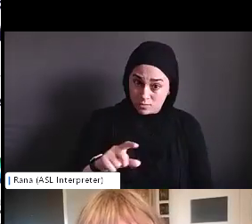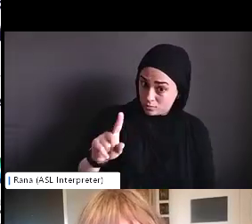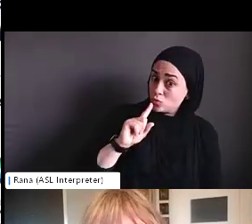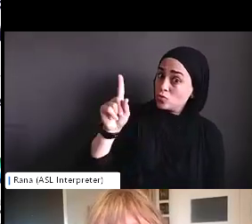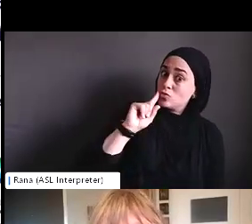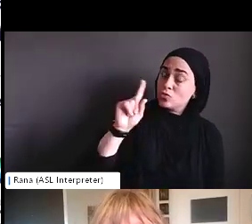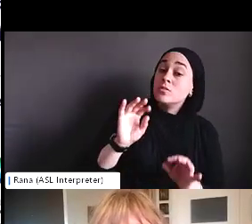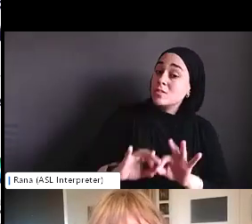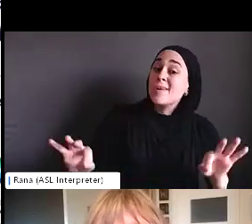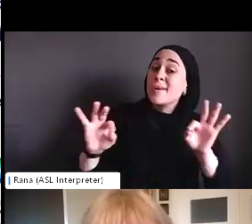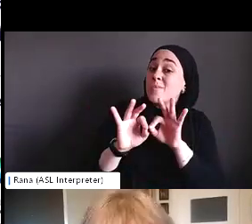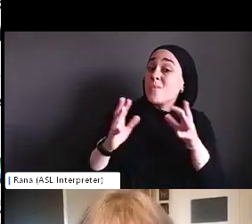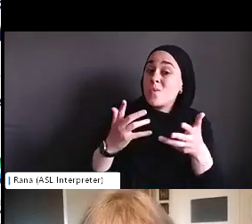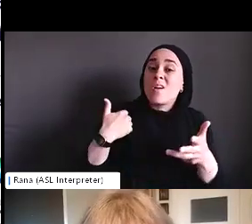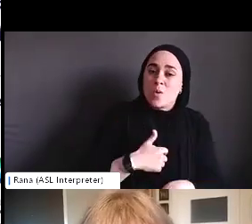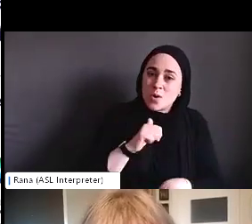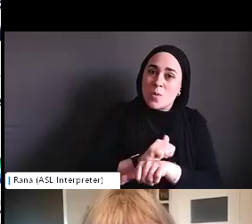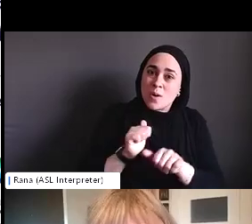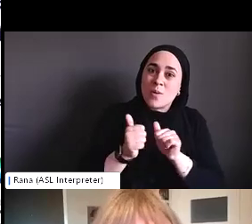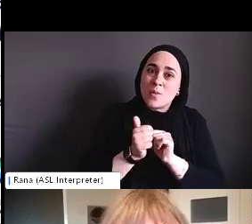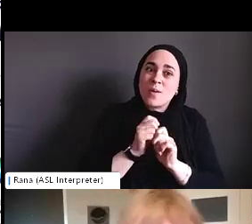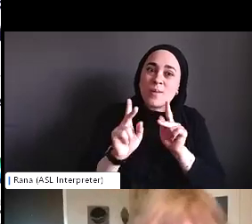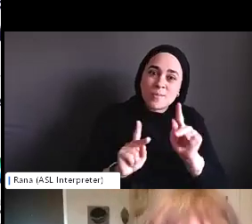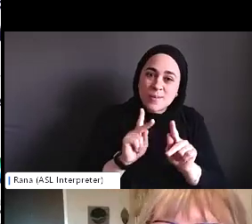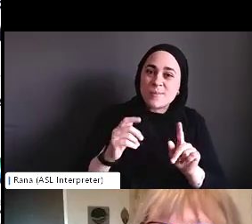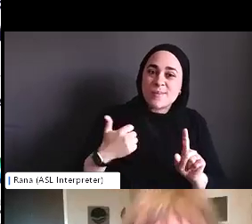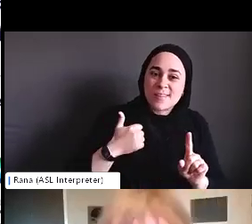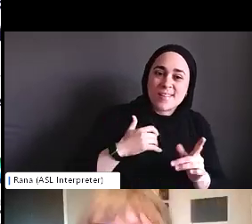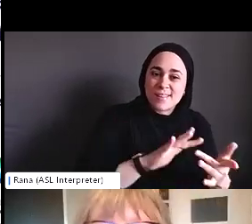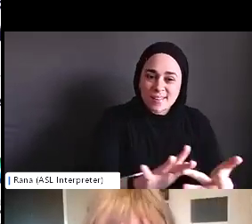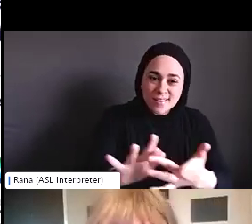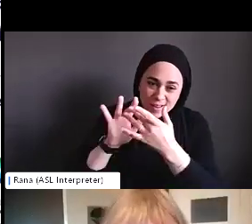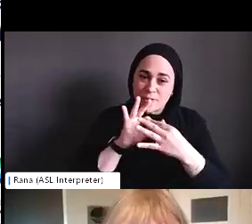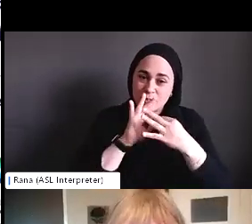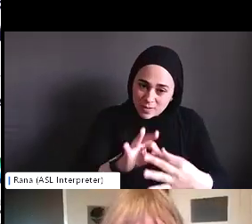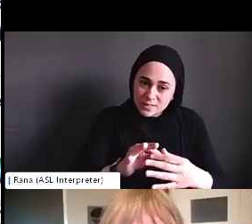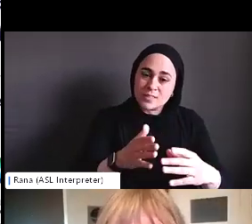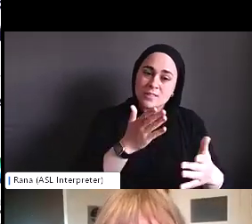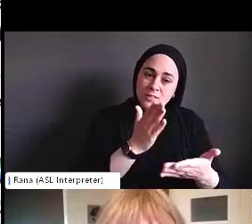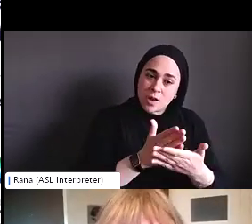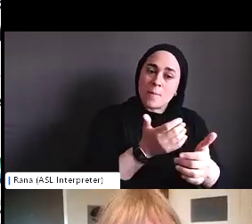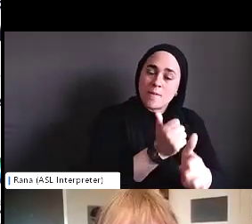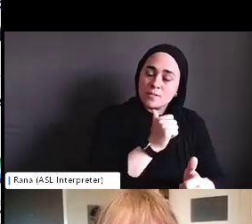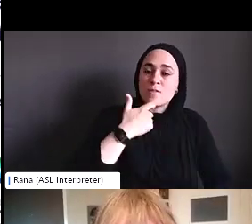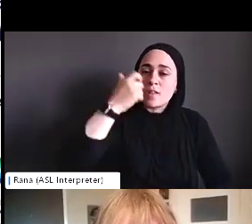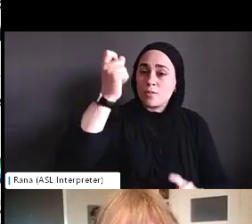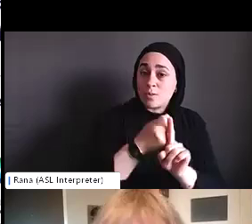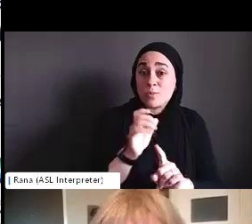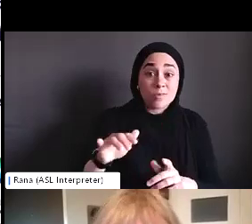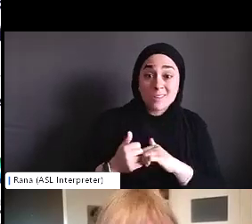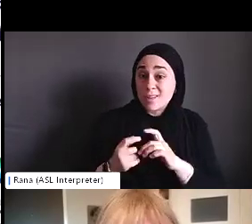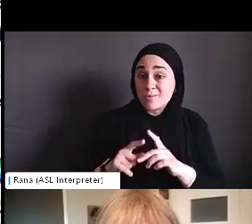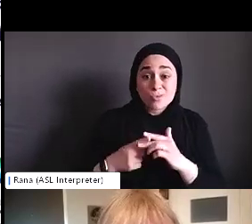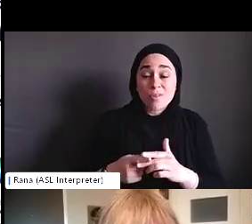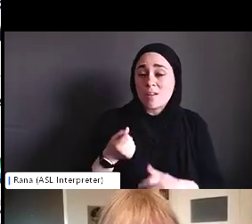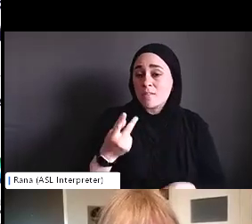with people attached to the Canadian Network for the Prevention of Elder Abuse. And really, that's where it started. And we spent a couple